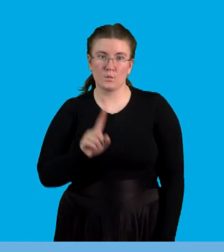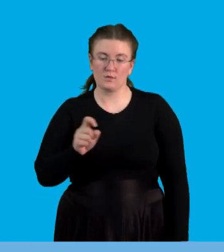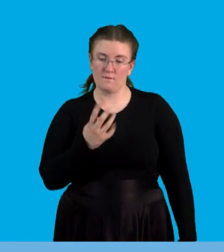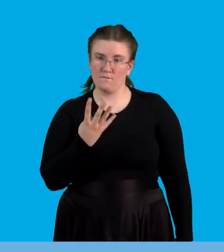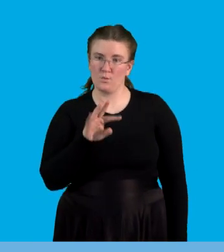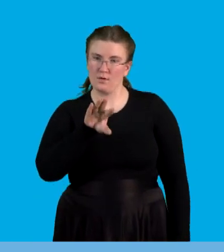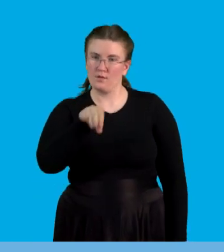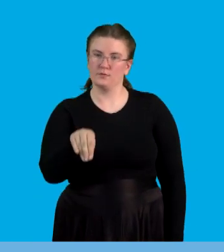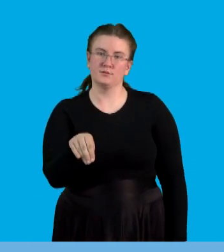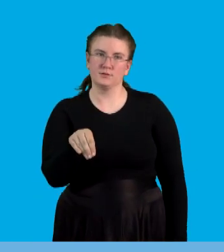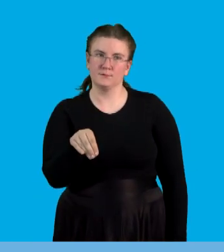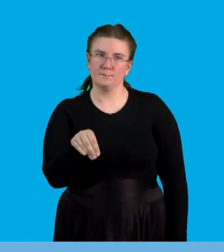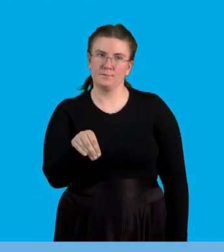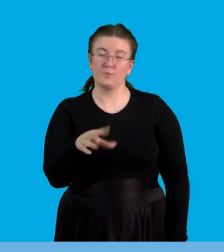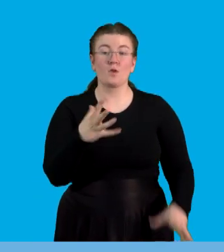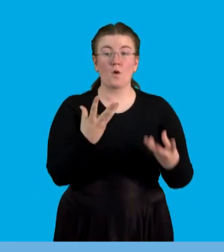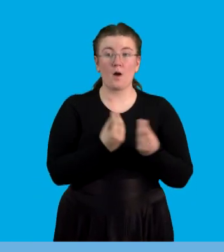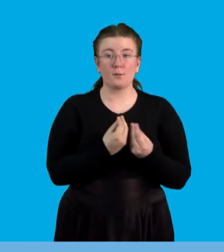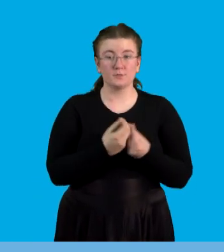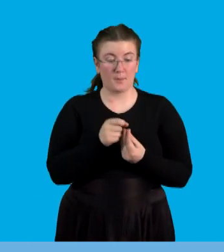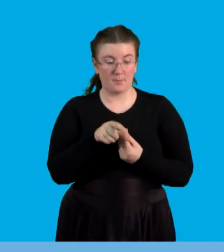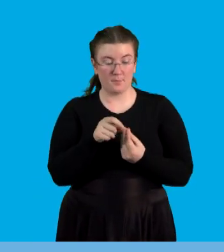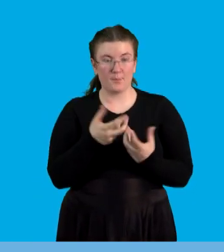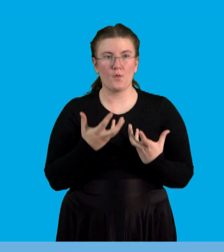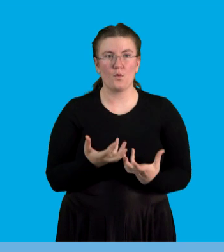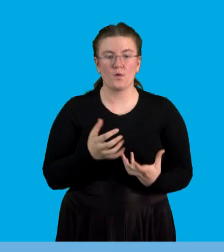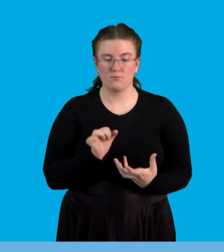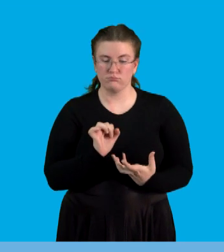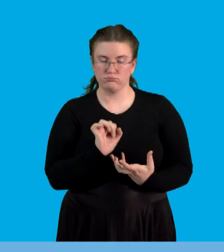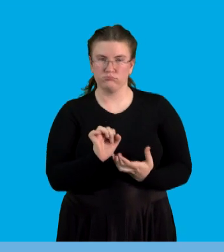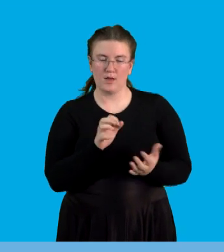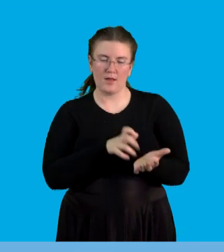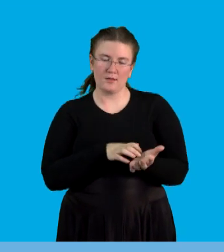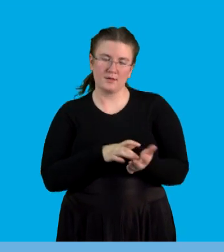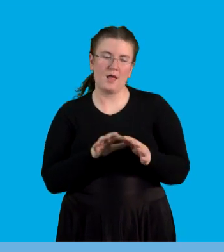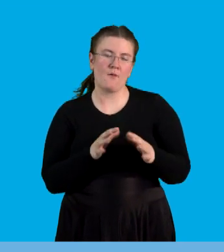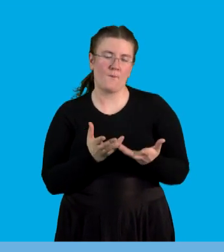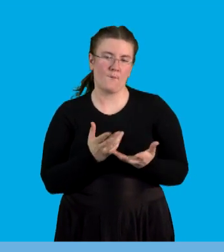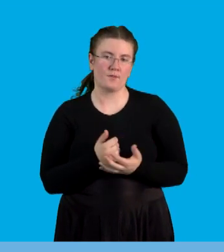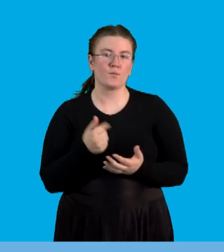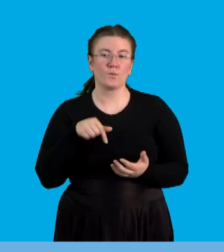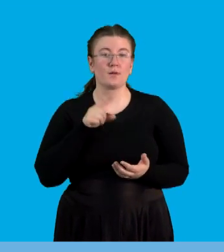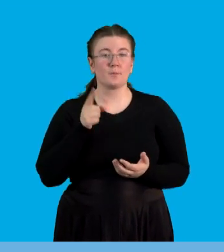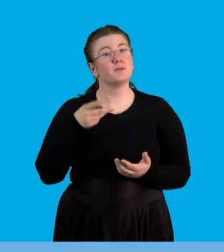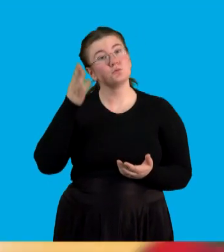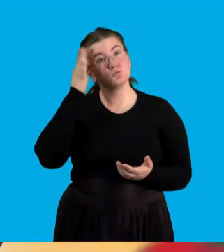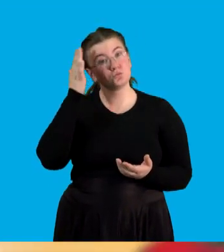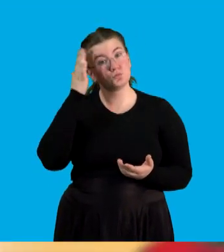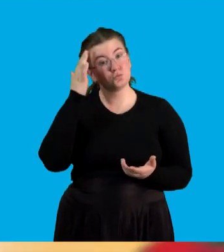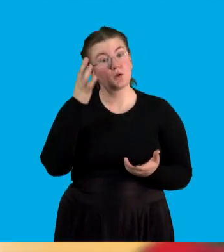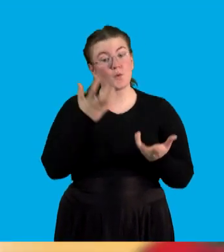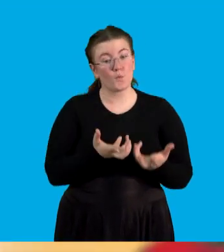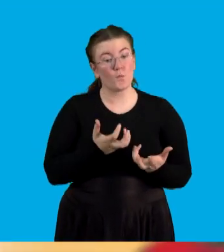So question 4 is asking us, how can the weight of an object on Earth or another planet be calculated? So we need to know how